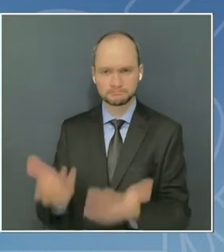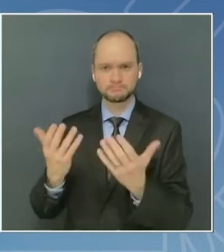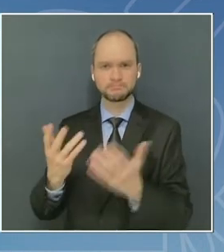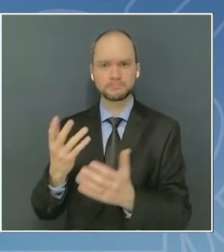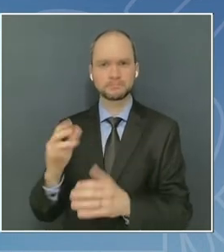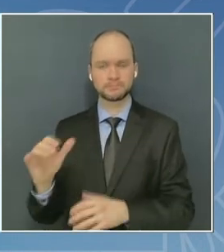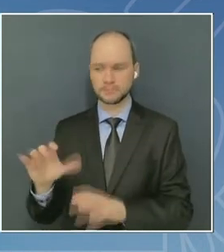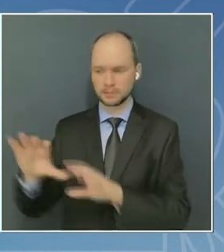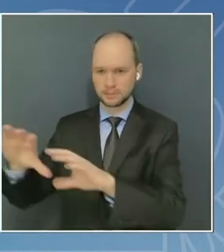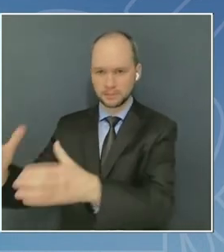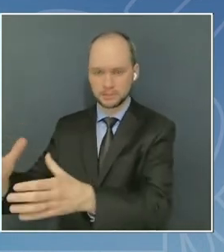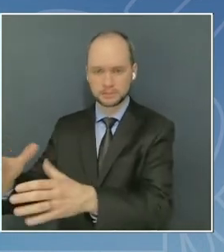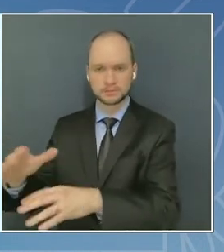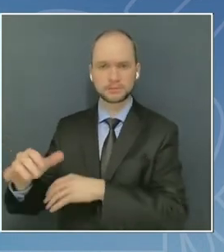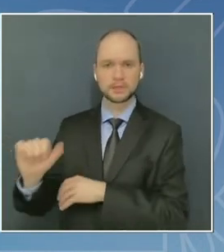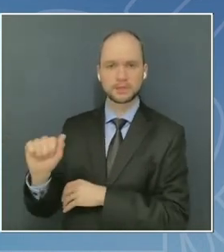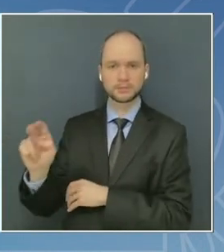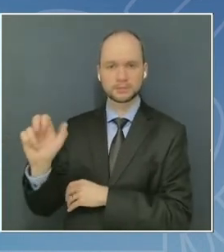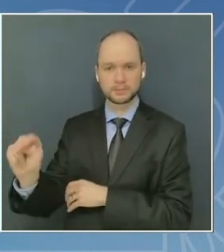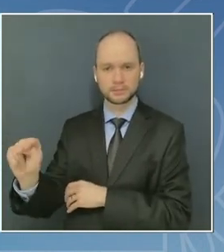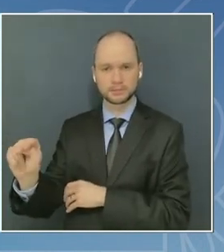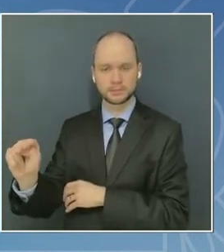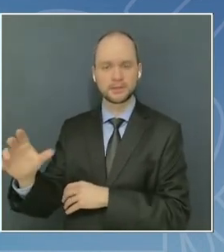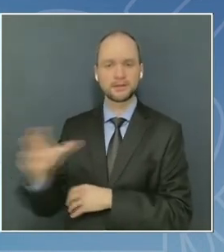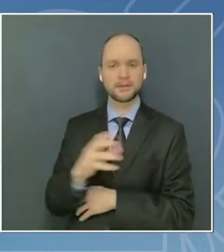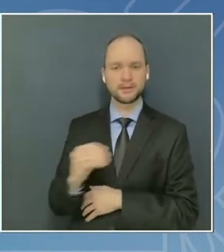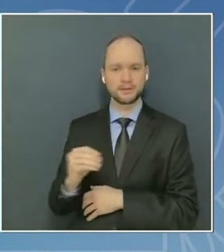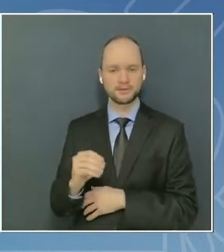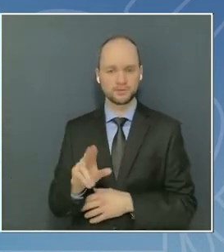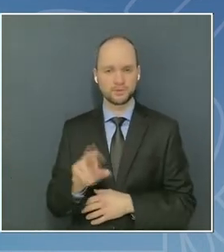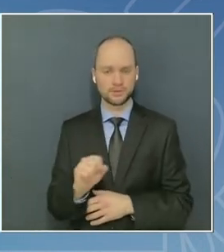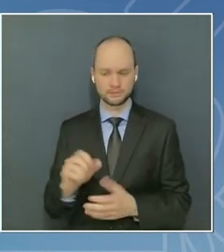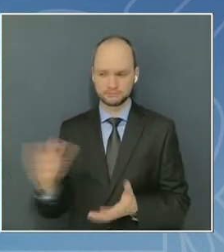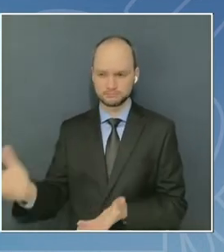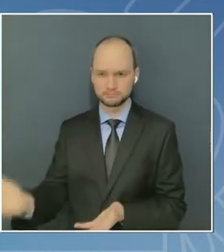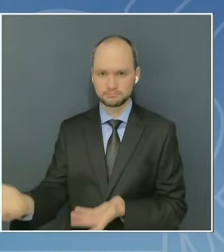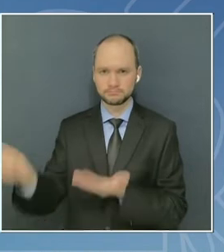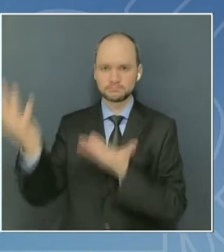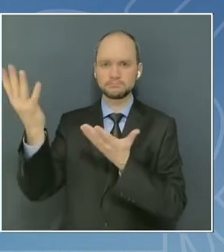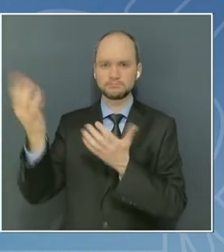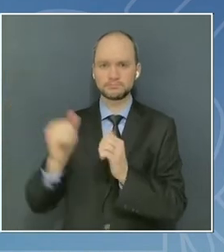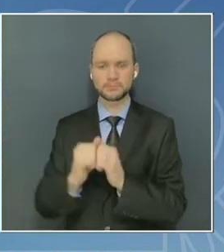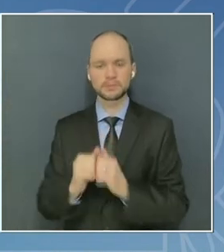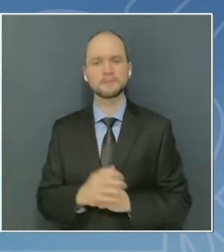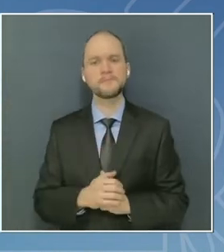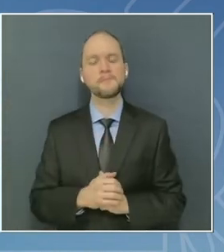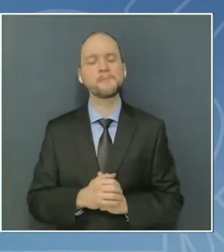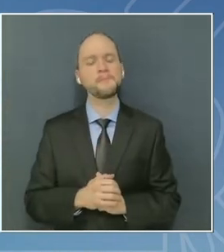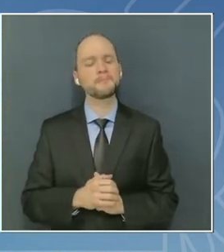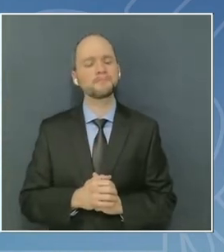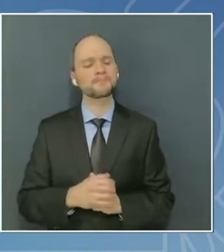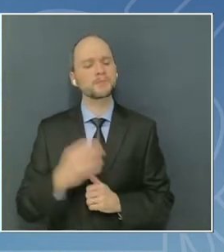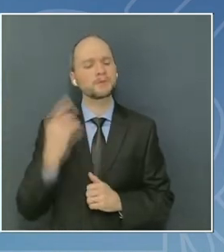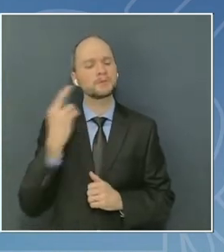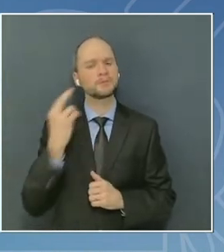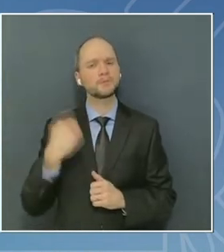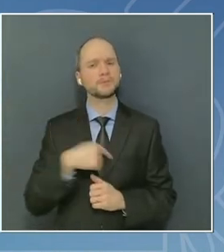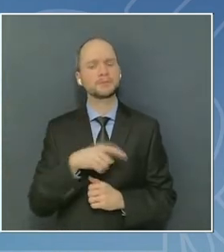from the interaction with the customer, then I began to realize that, well, you know, we need to have a